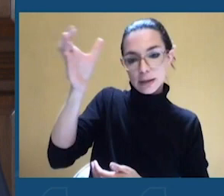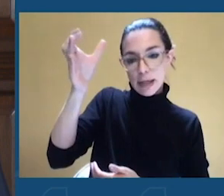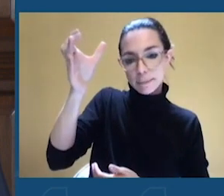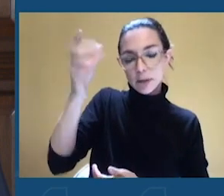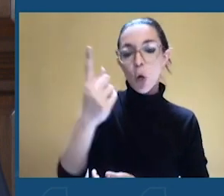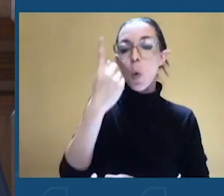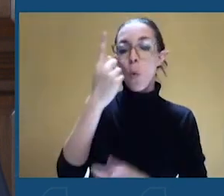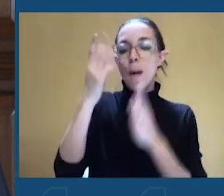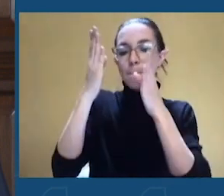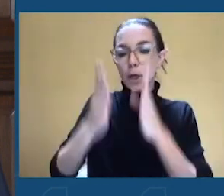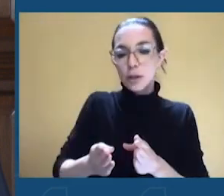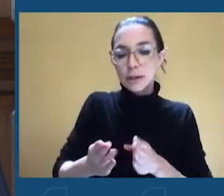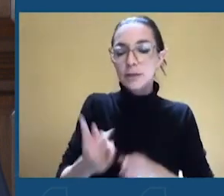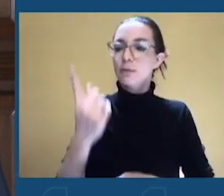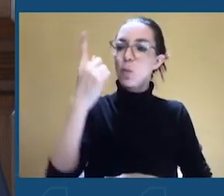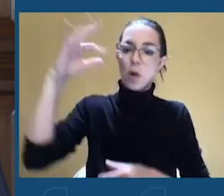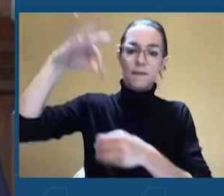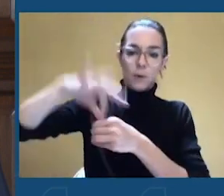person, one vote.